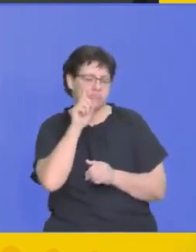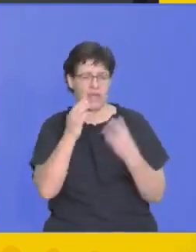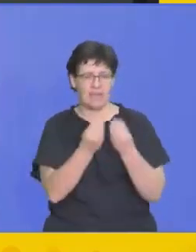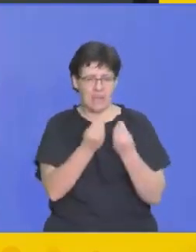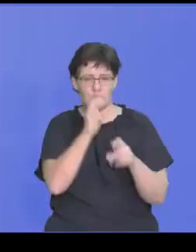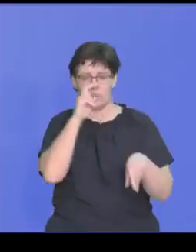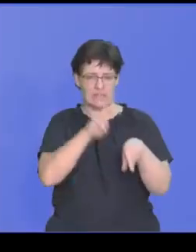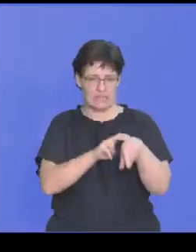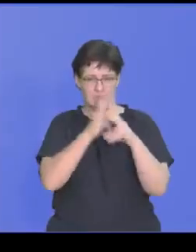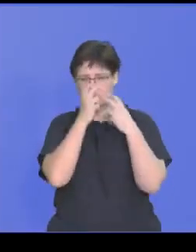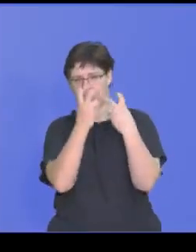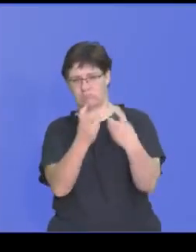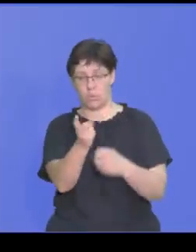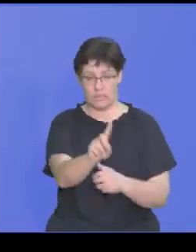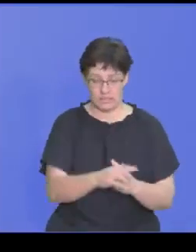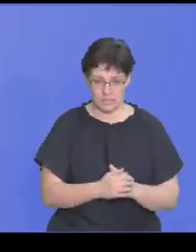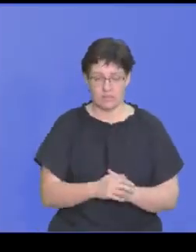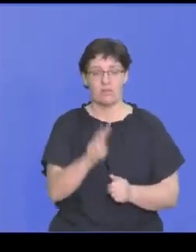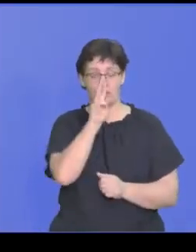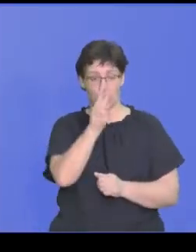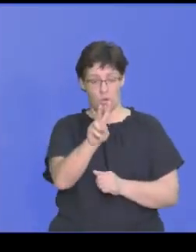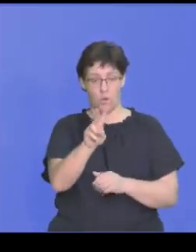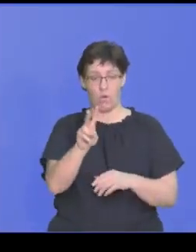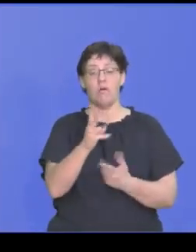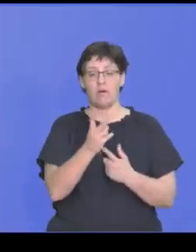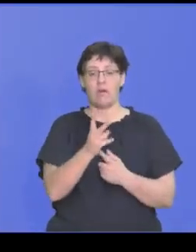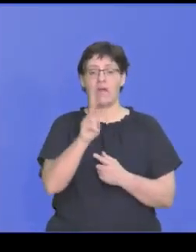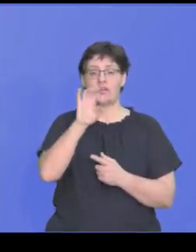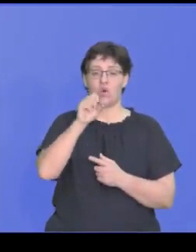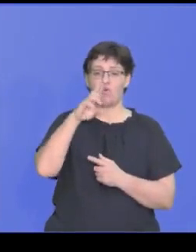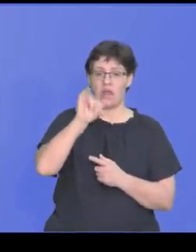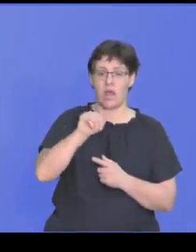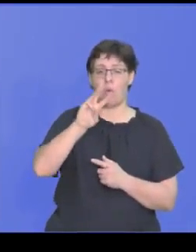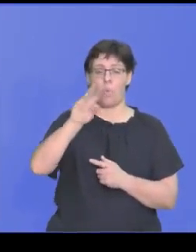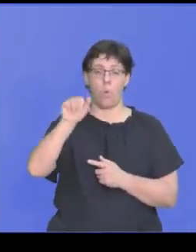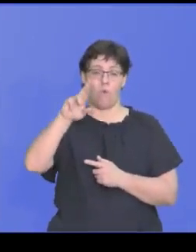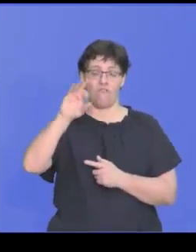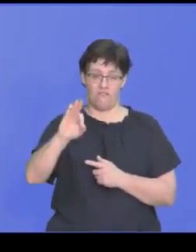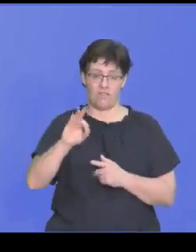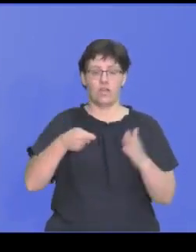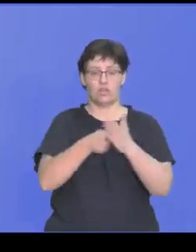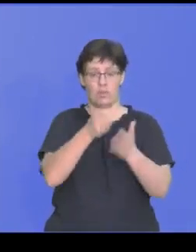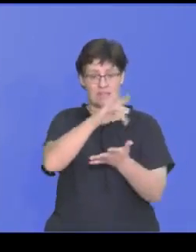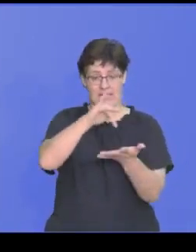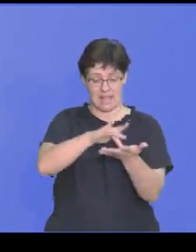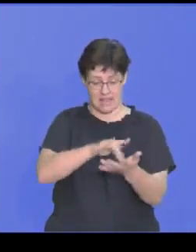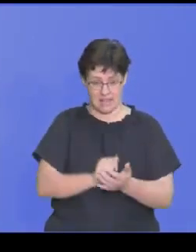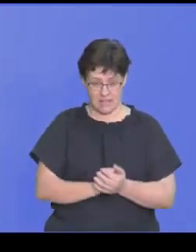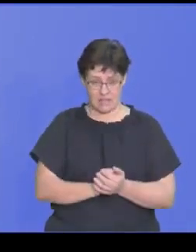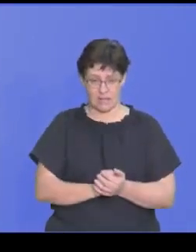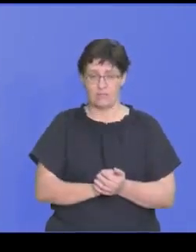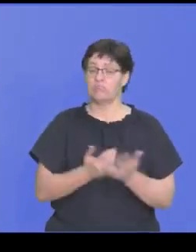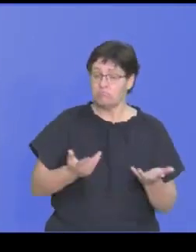things that we need to look for. So we know this is the floor plan of the Victoria Wharf Shopping Centre. First thing to look for is, have